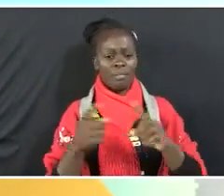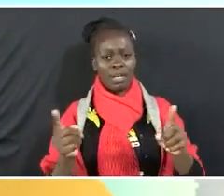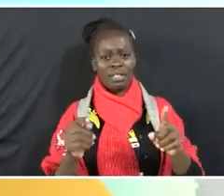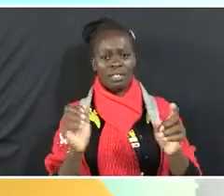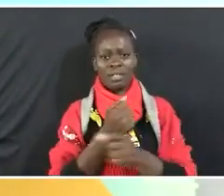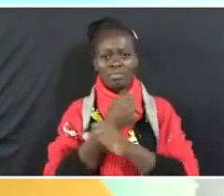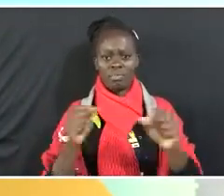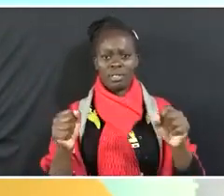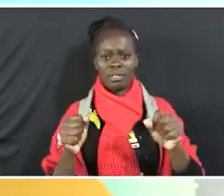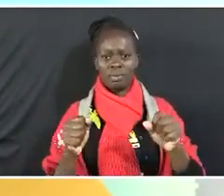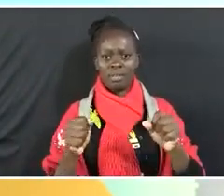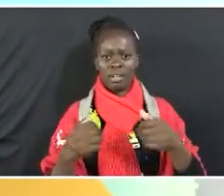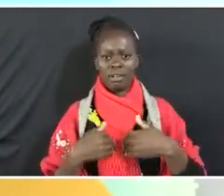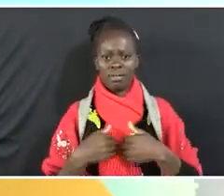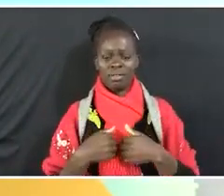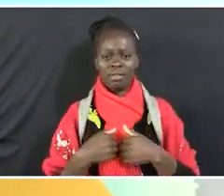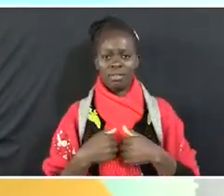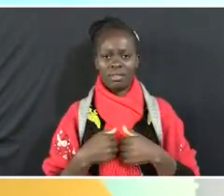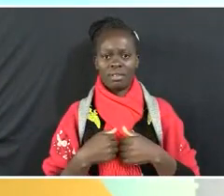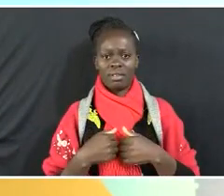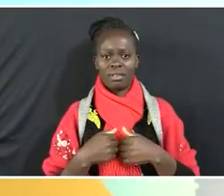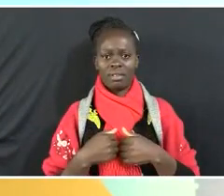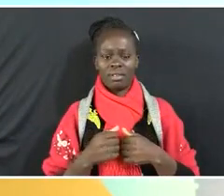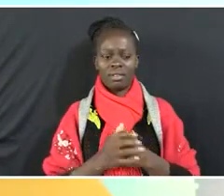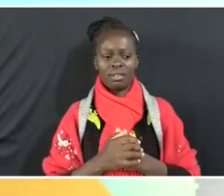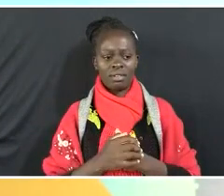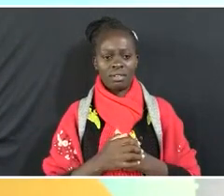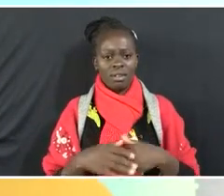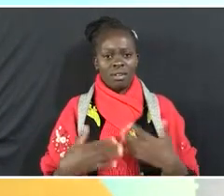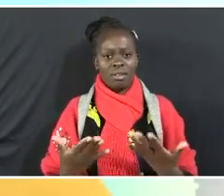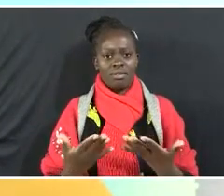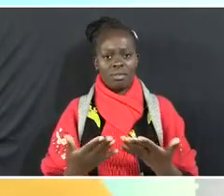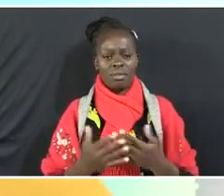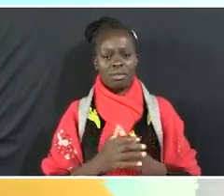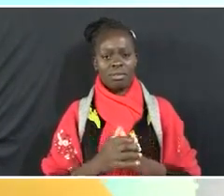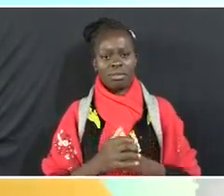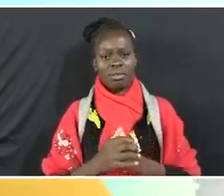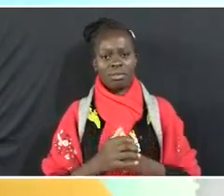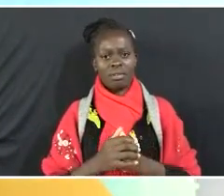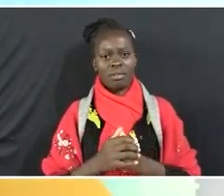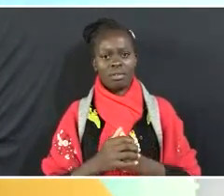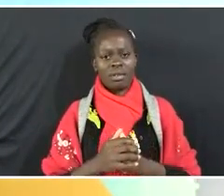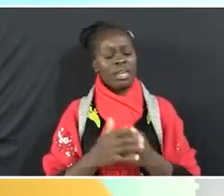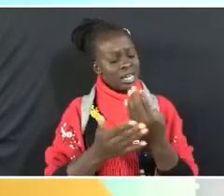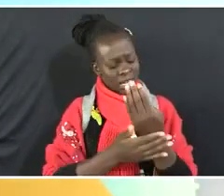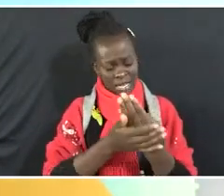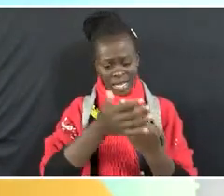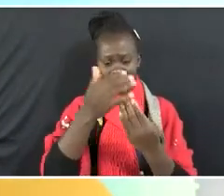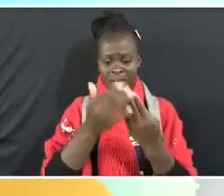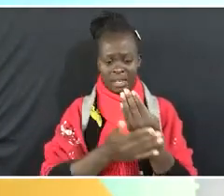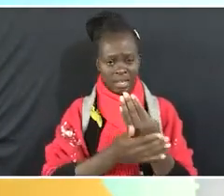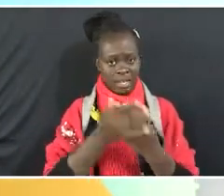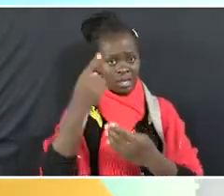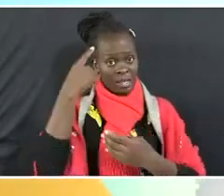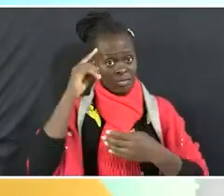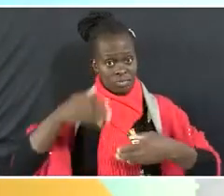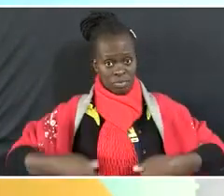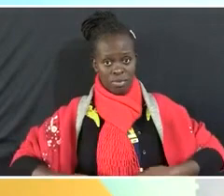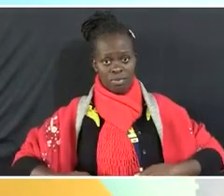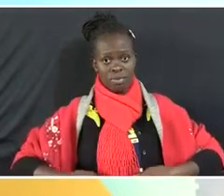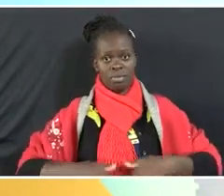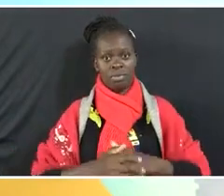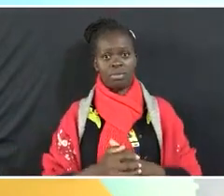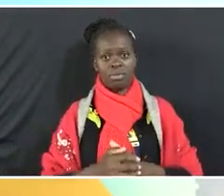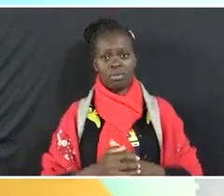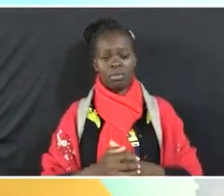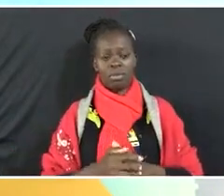drink apple juice. How? Deal gently with the young people. We are not doing well